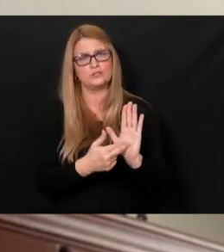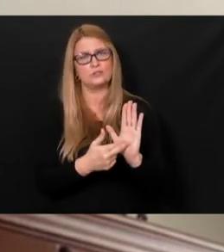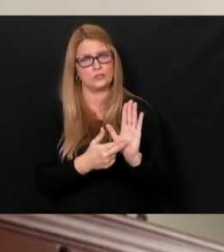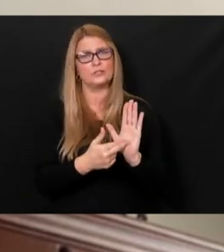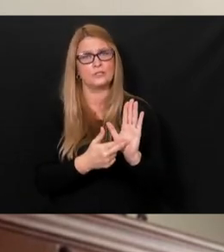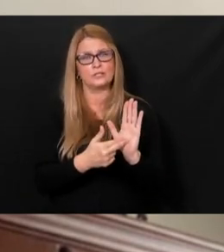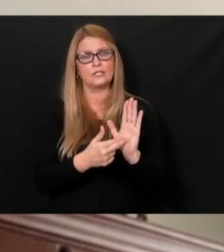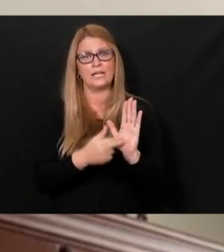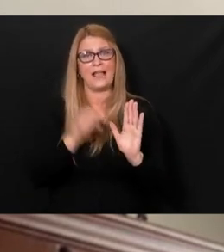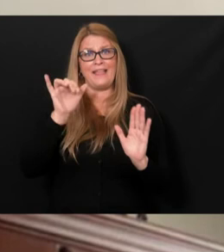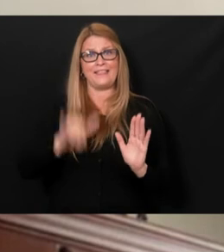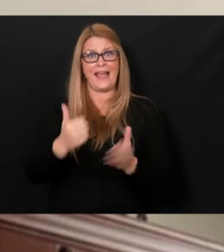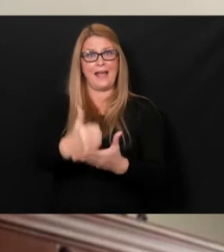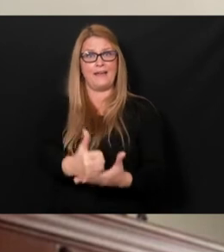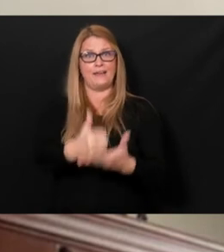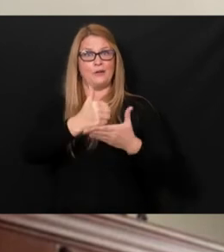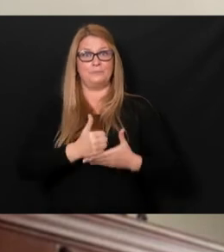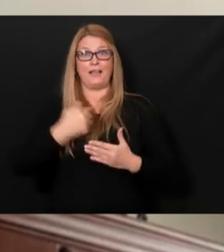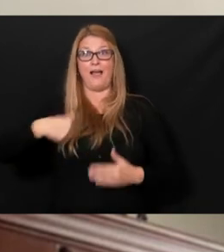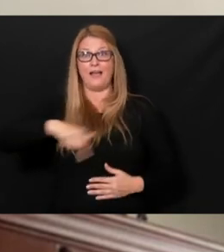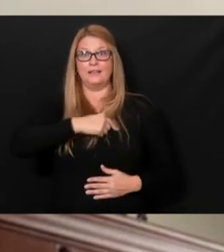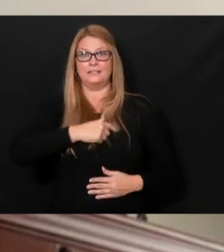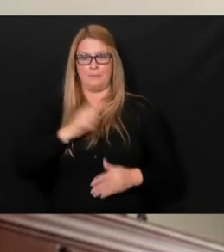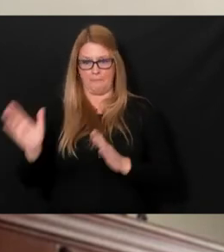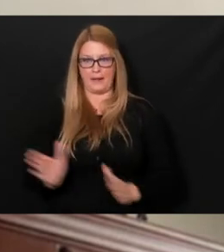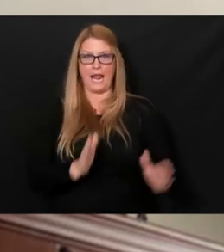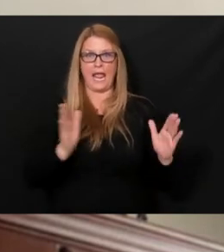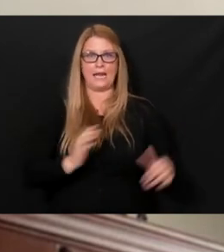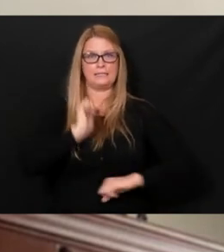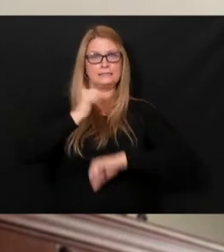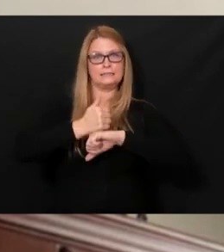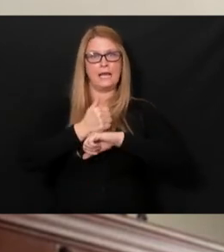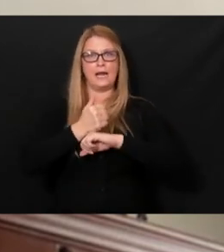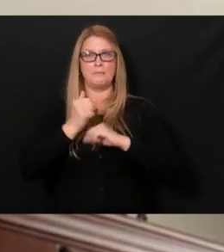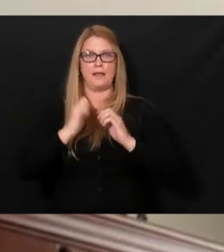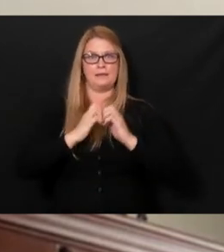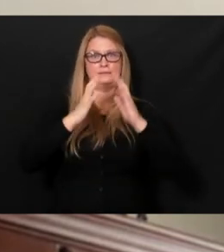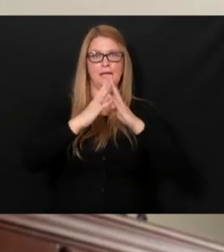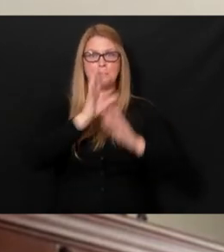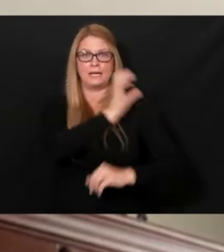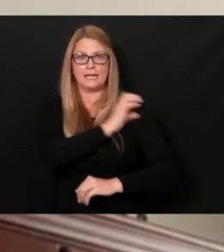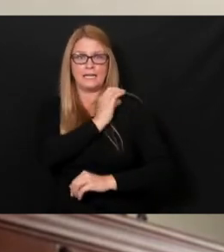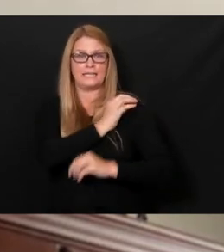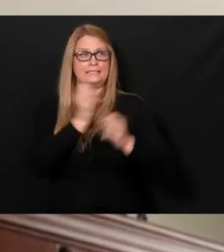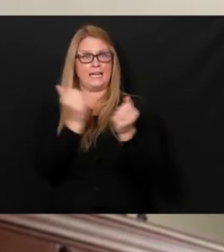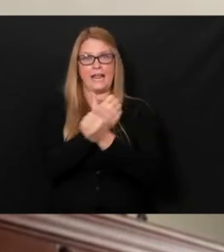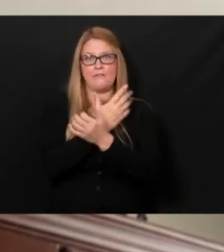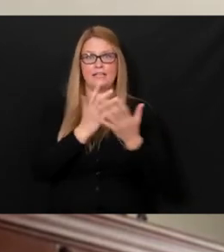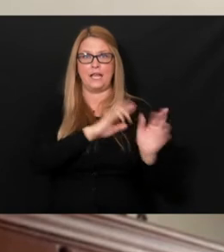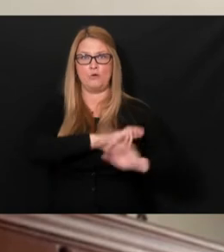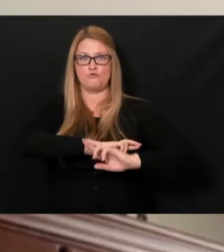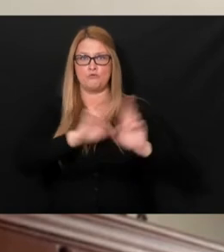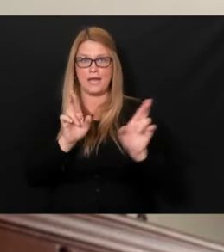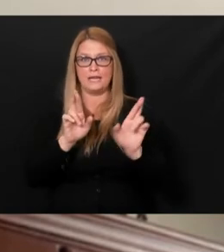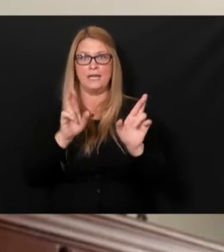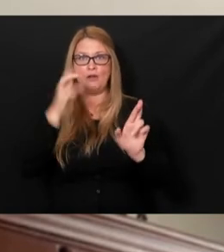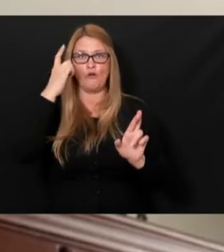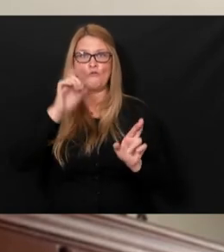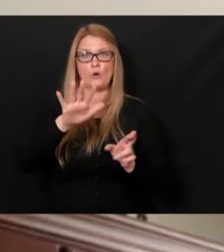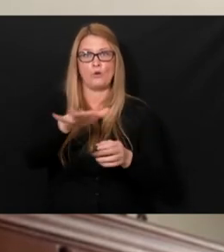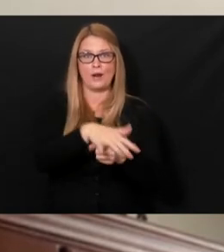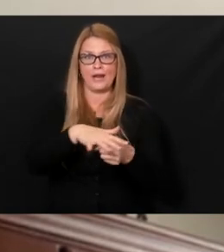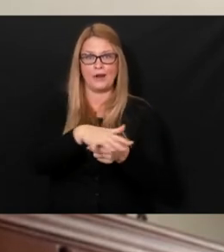Registering helps us plan and prepare for what we need to do to have that level of execution that we have